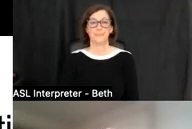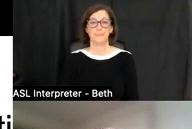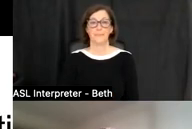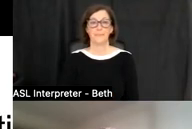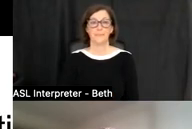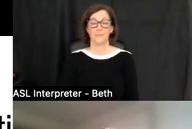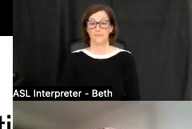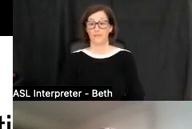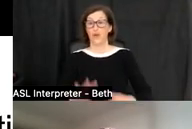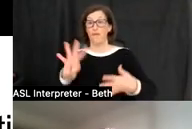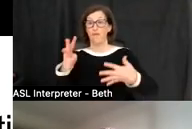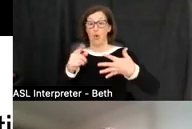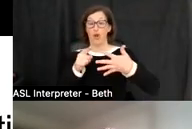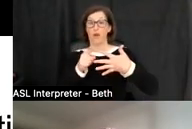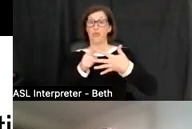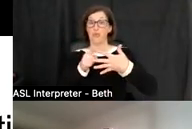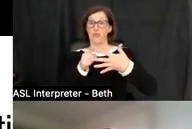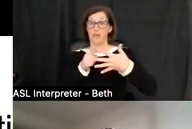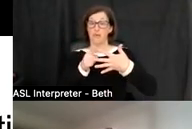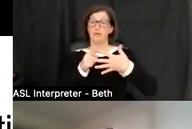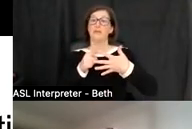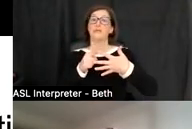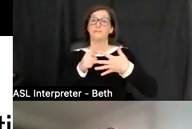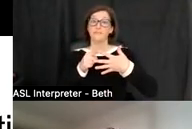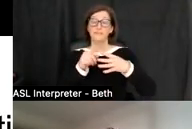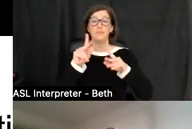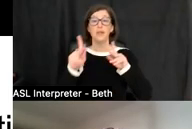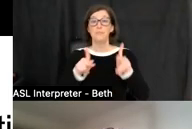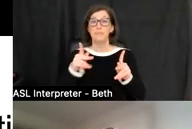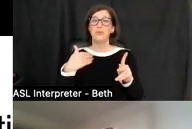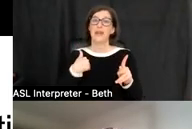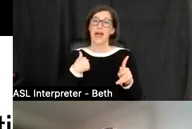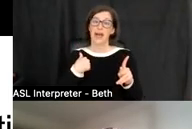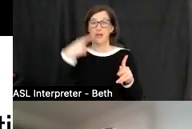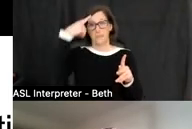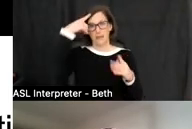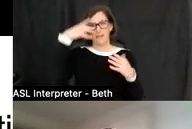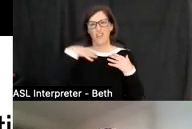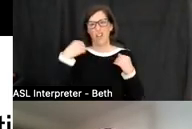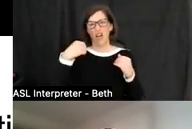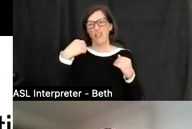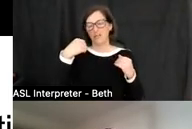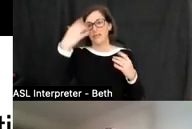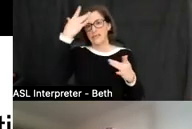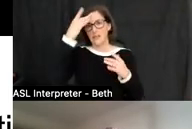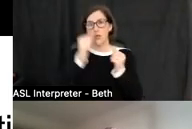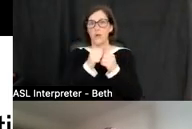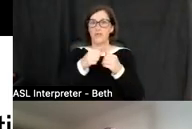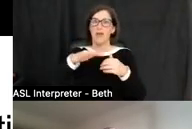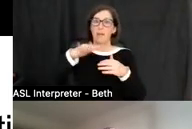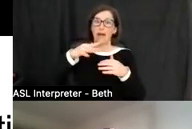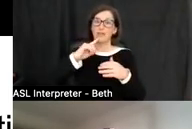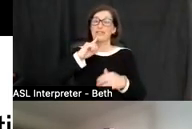The 4th step, people that have mental health conditions with moderate to